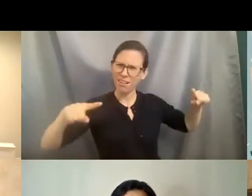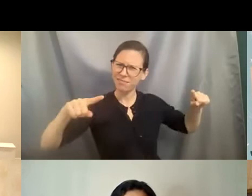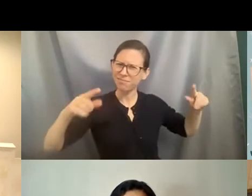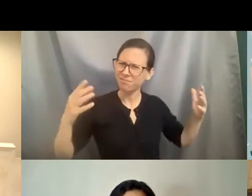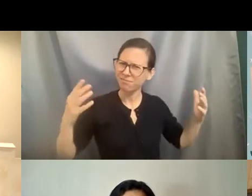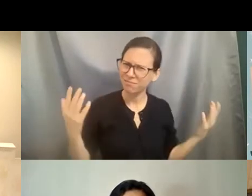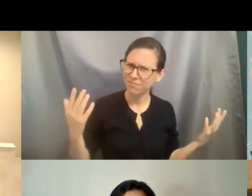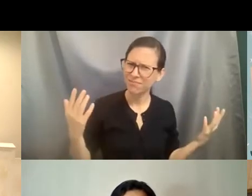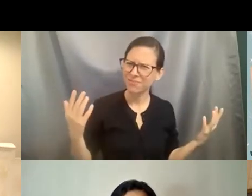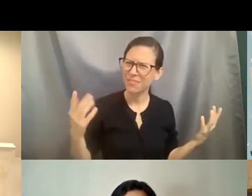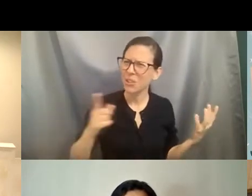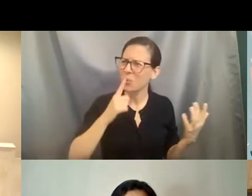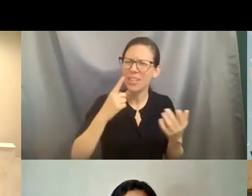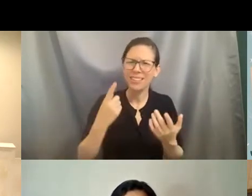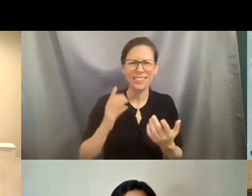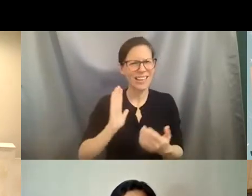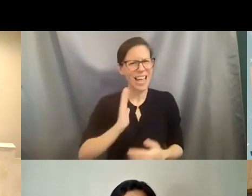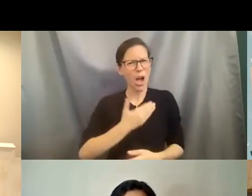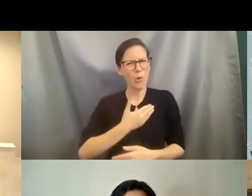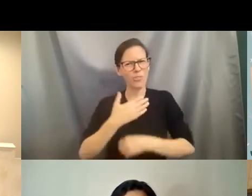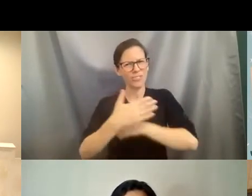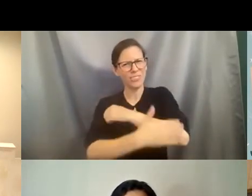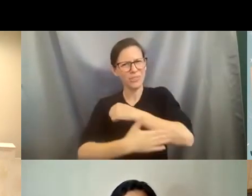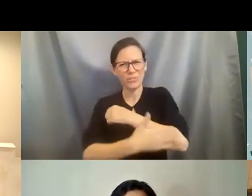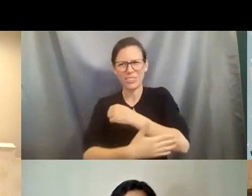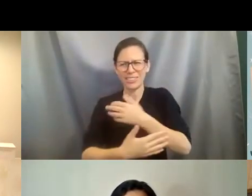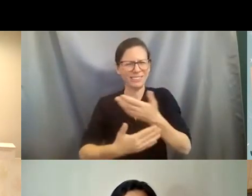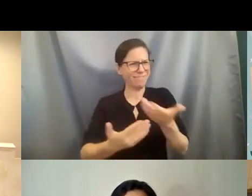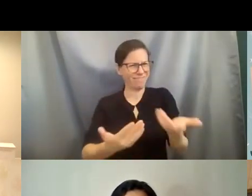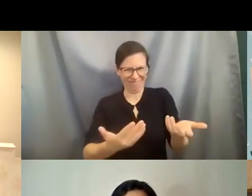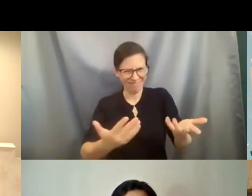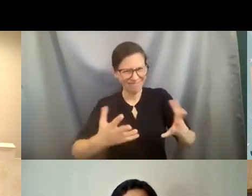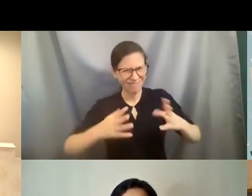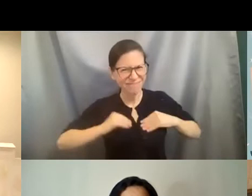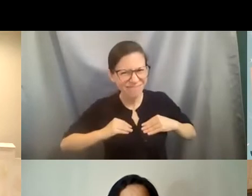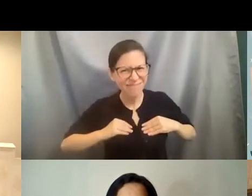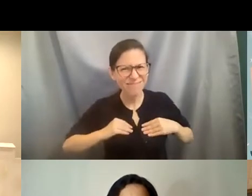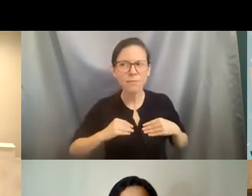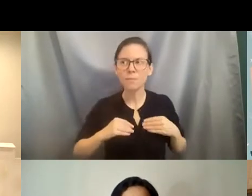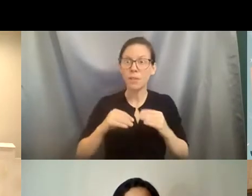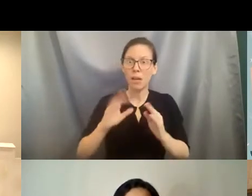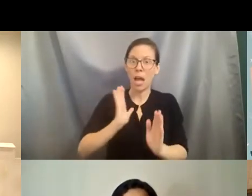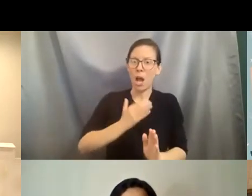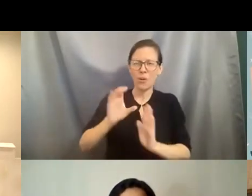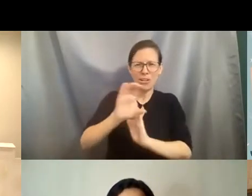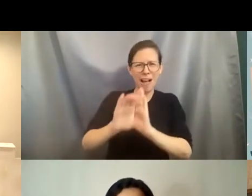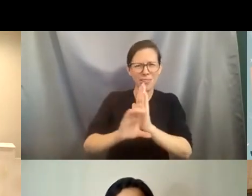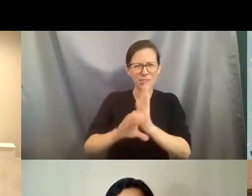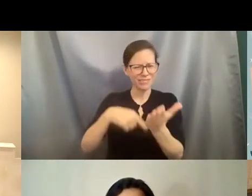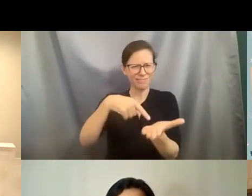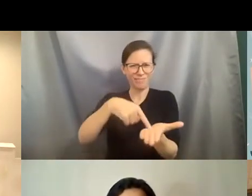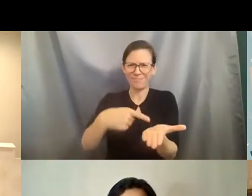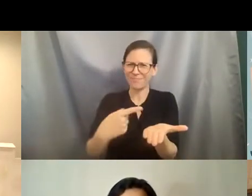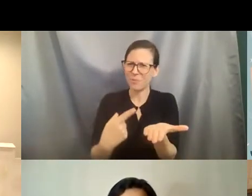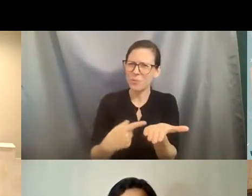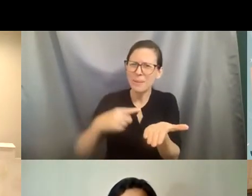our Constitution stands for if in fact we are going to allow that kind of inequity when it comes to